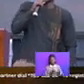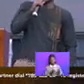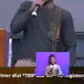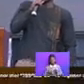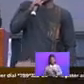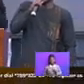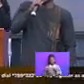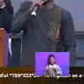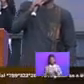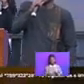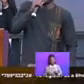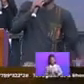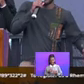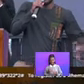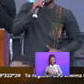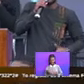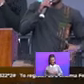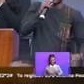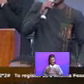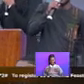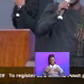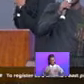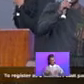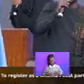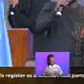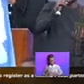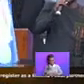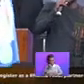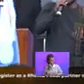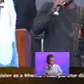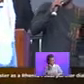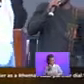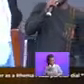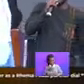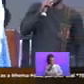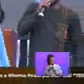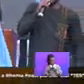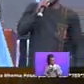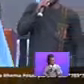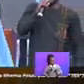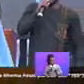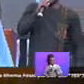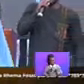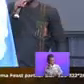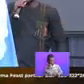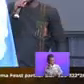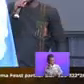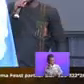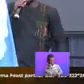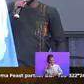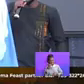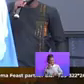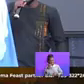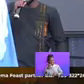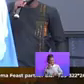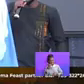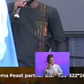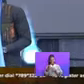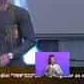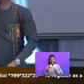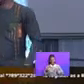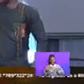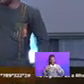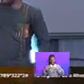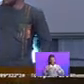now anywhere you are sick in your body anywhere you are sick in your body place your hand there and receive your